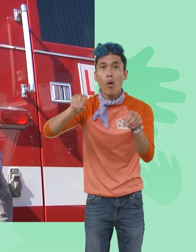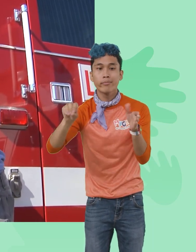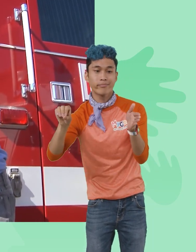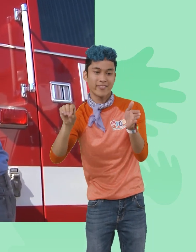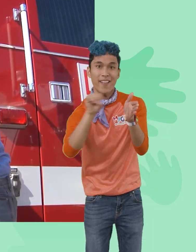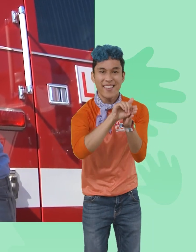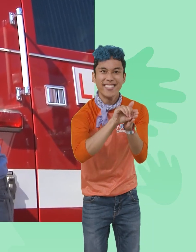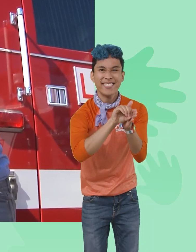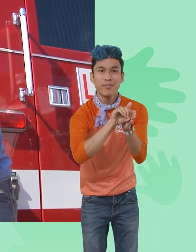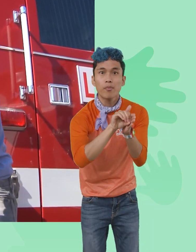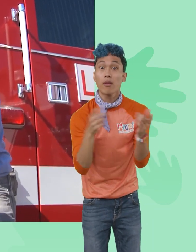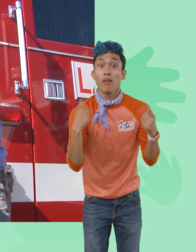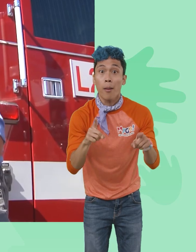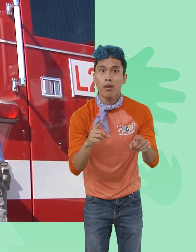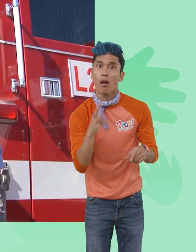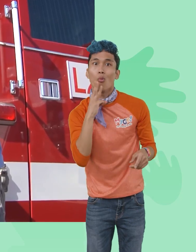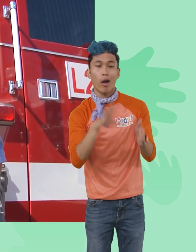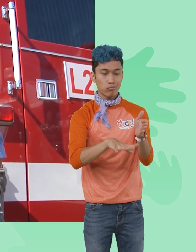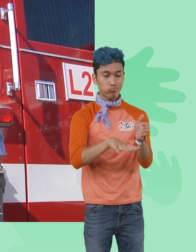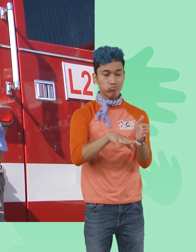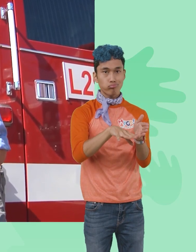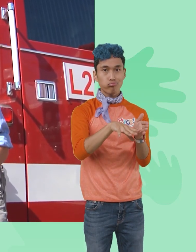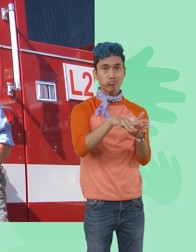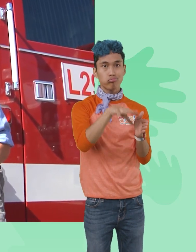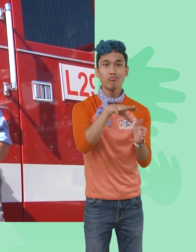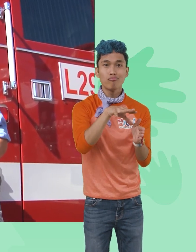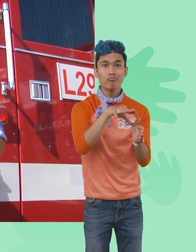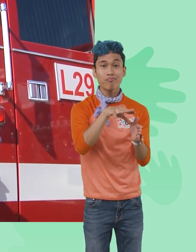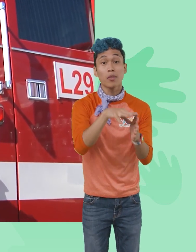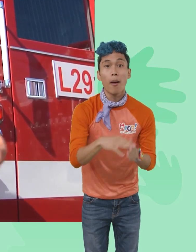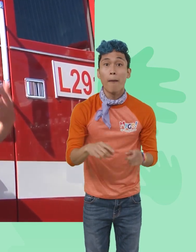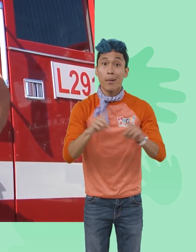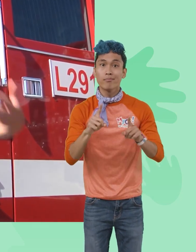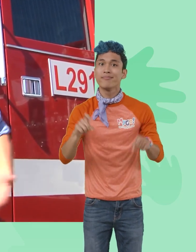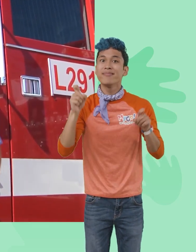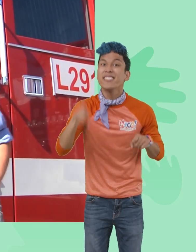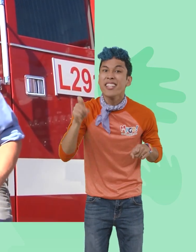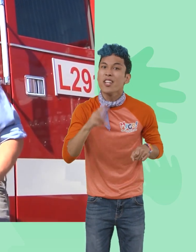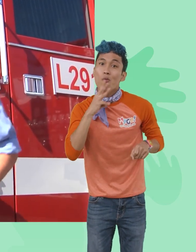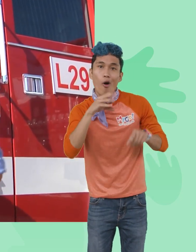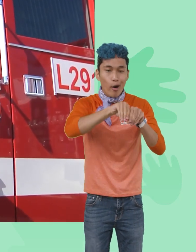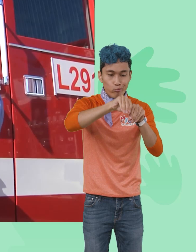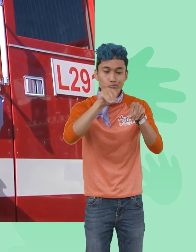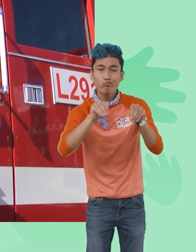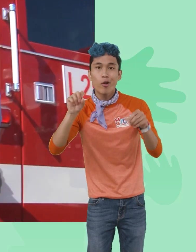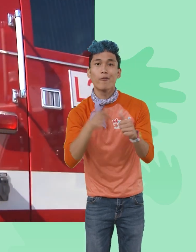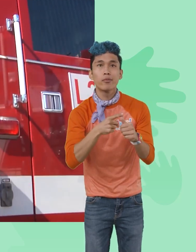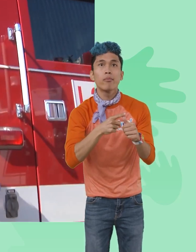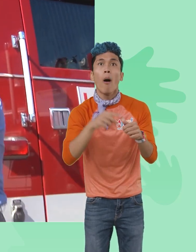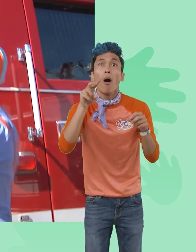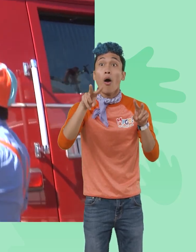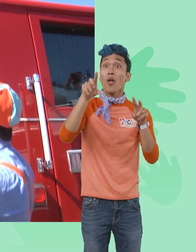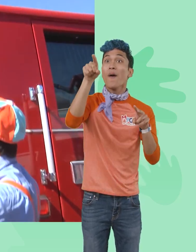fire truck and provide the fire truck with water. But in order to do that, you need hoses. Look up